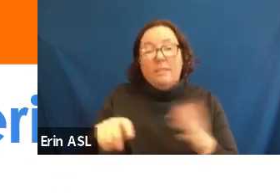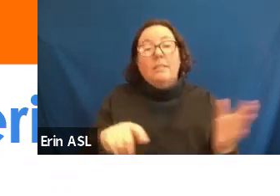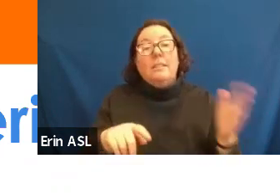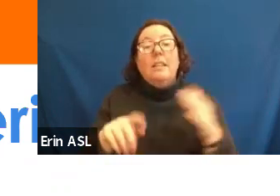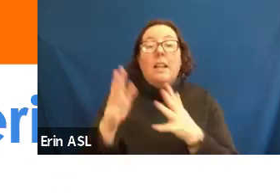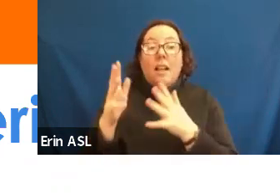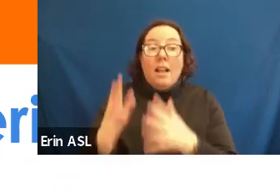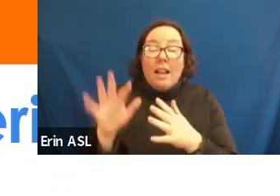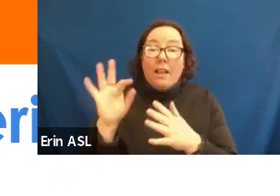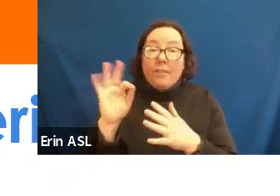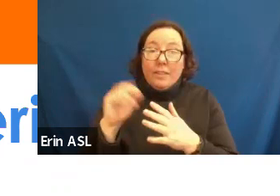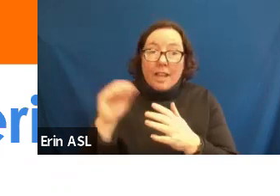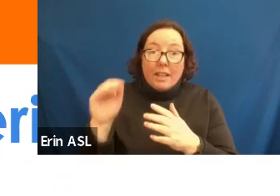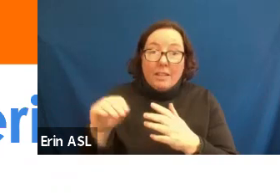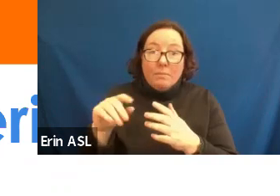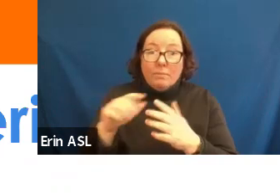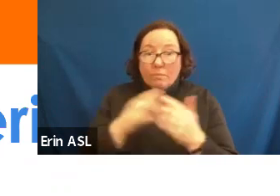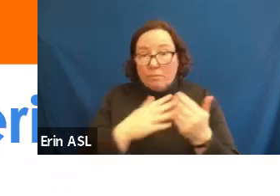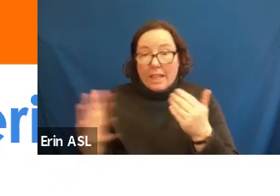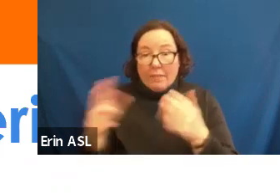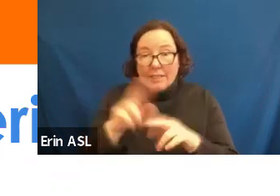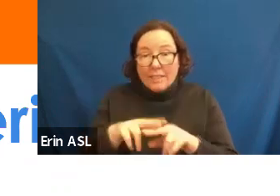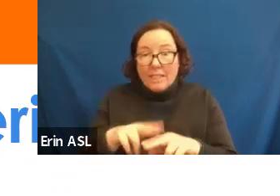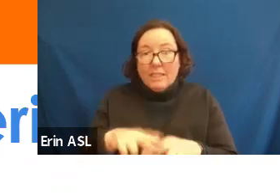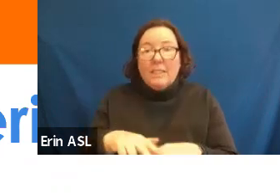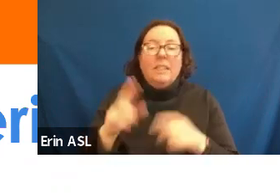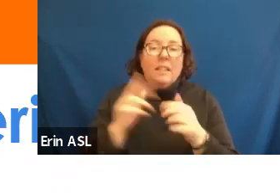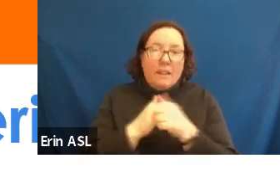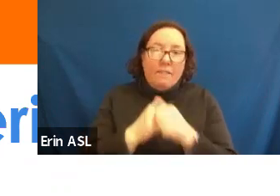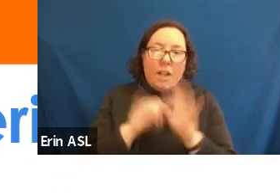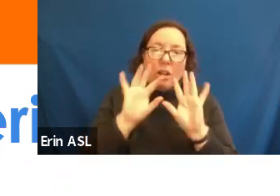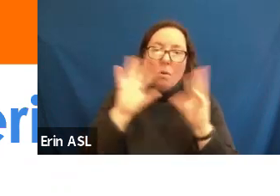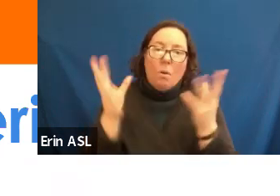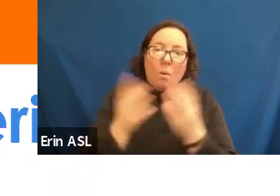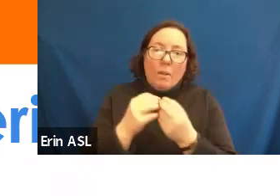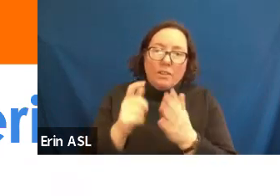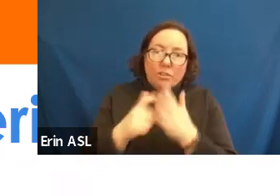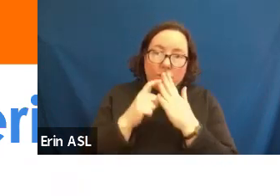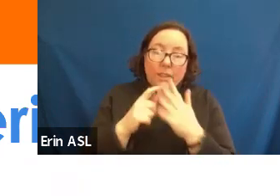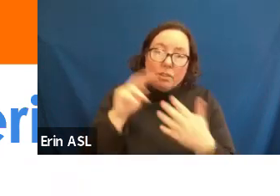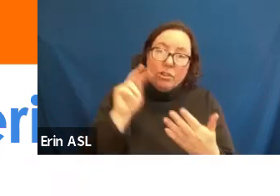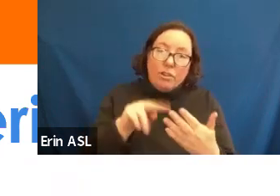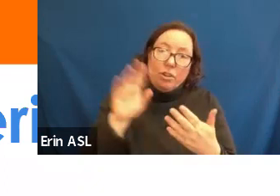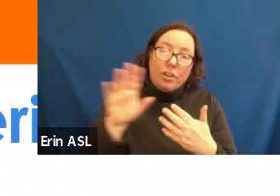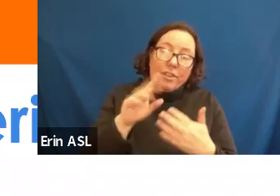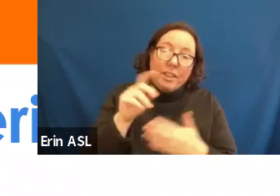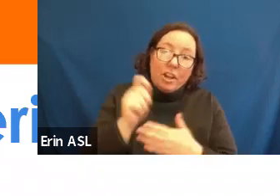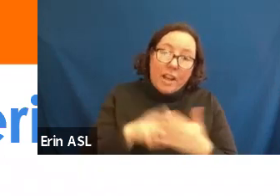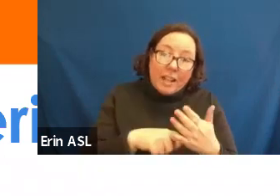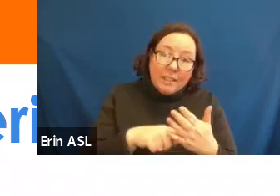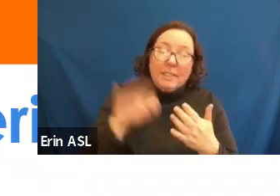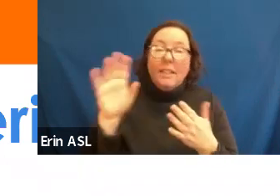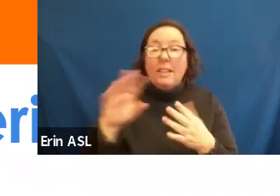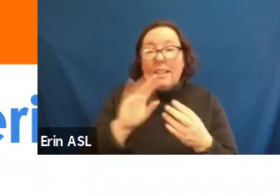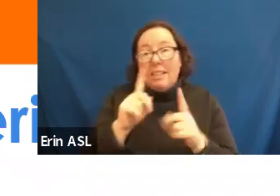UT Austin uses holistic criteria. So that includes essays, letters of recommendations, test